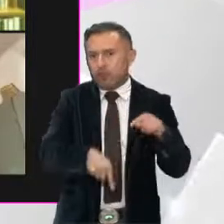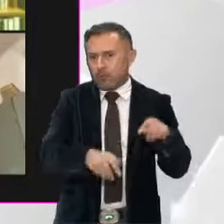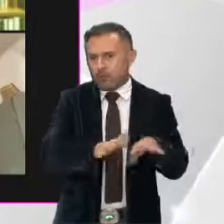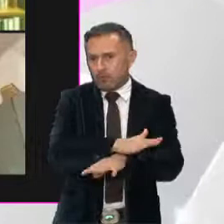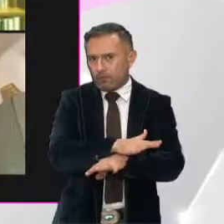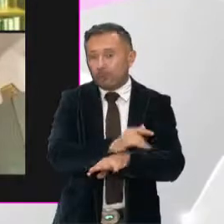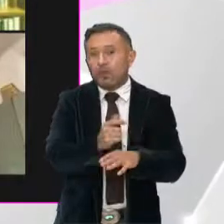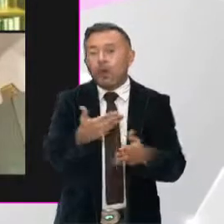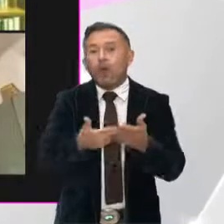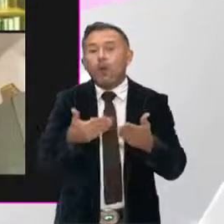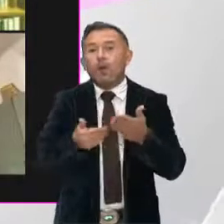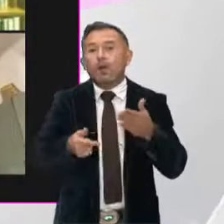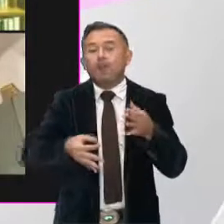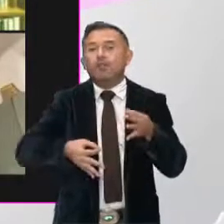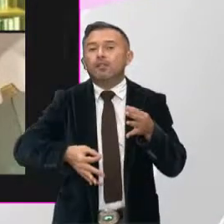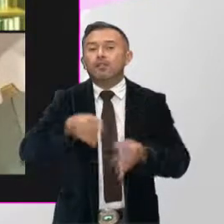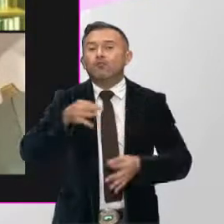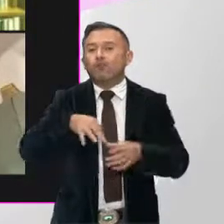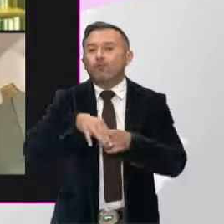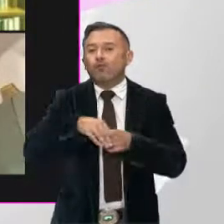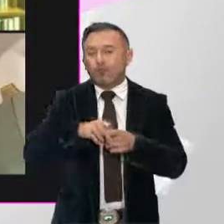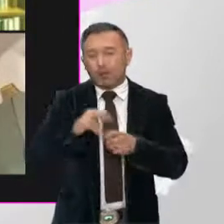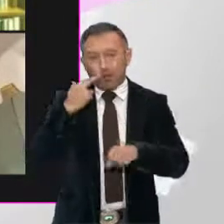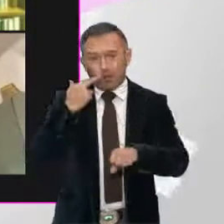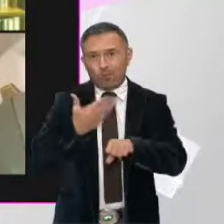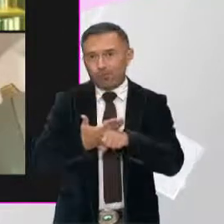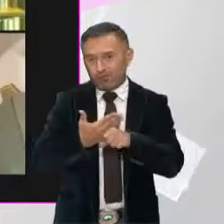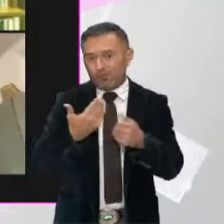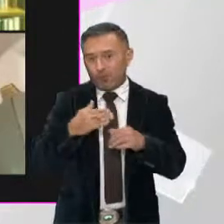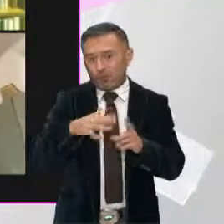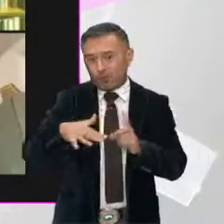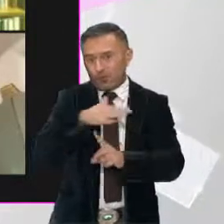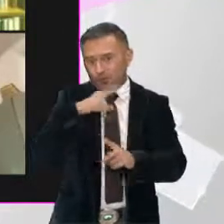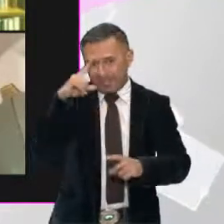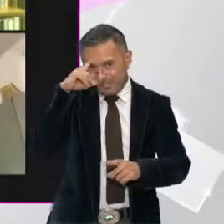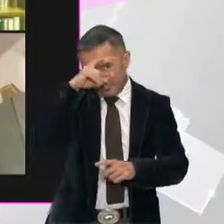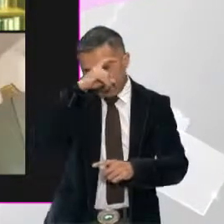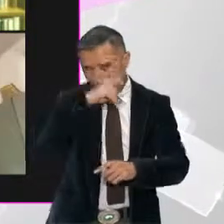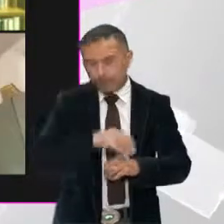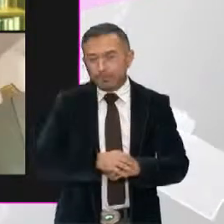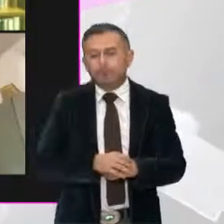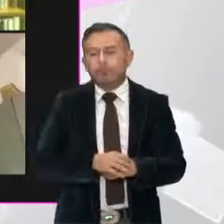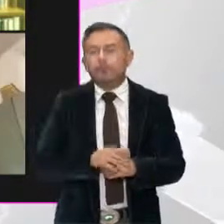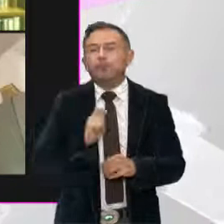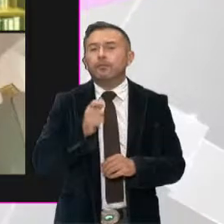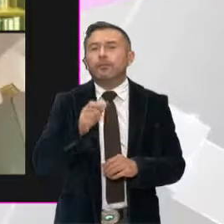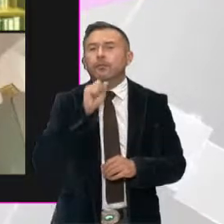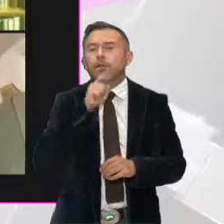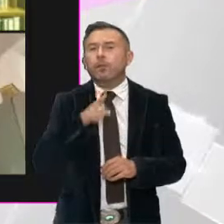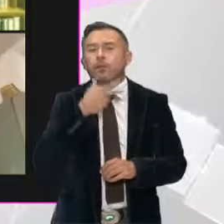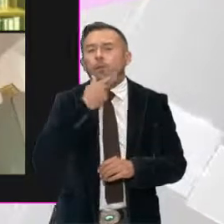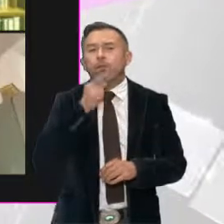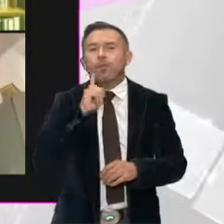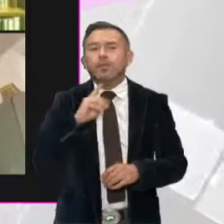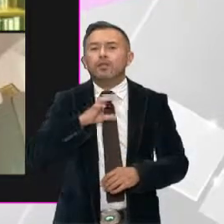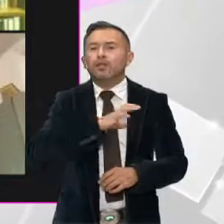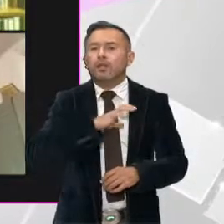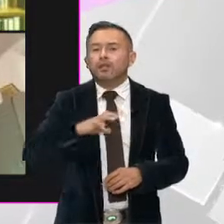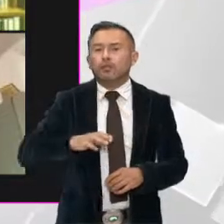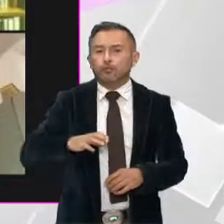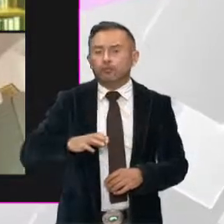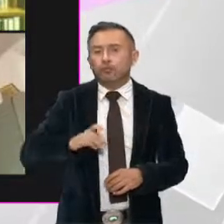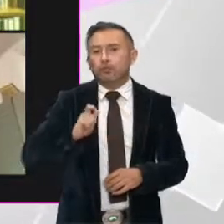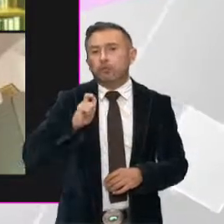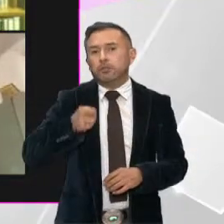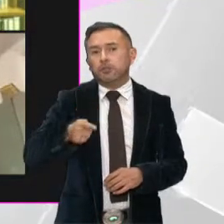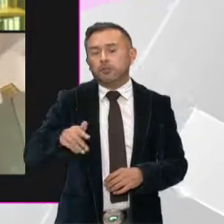executive. Today, the Supreme Electoral Court has a huge issue to resolve. The MAS has identified those candidates